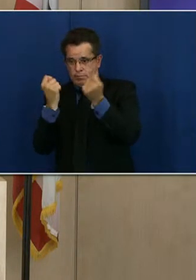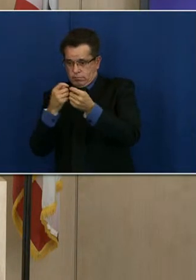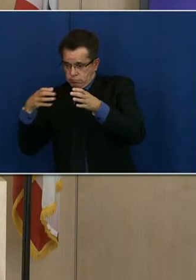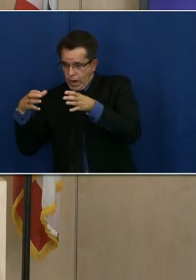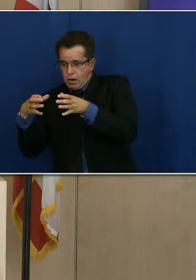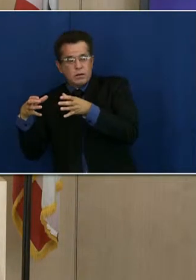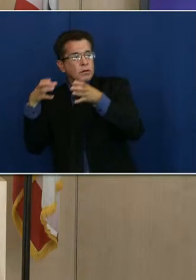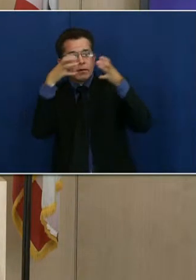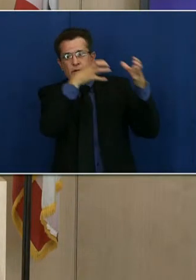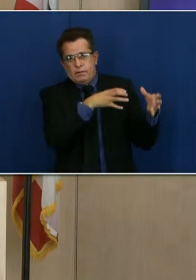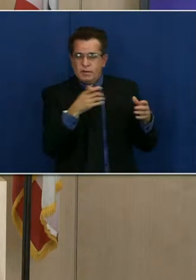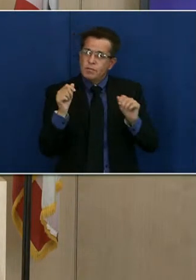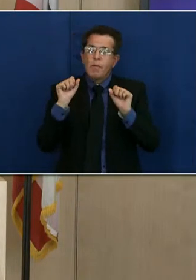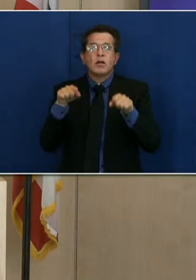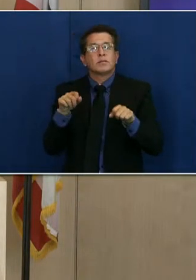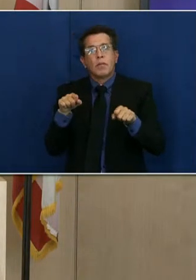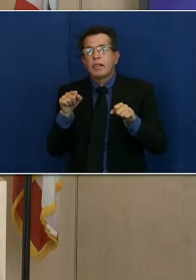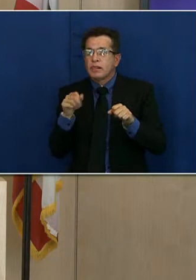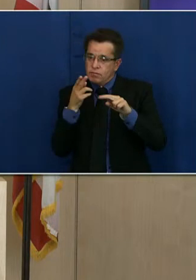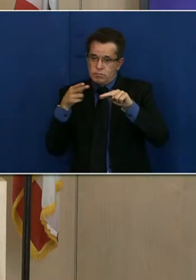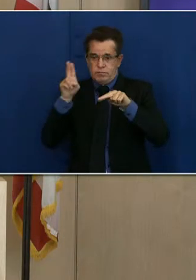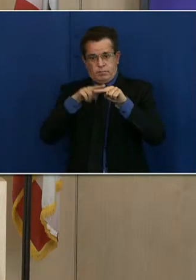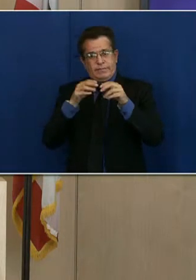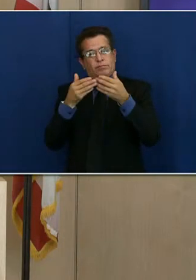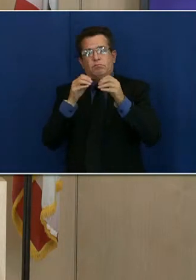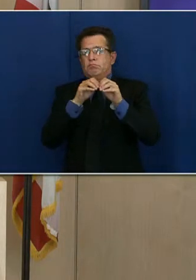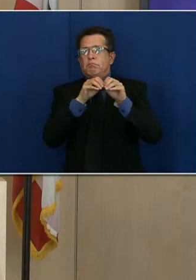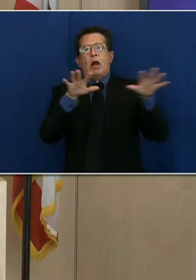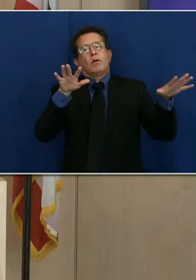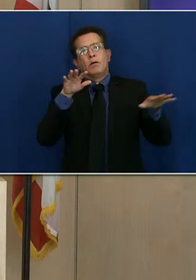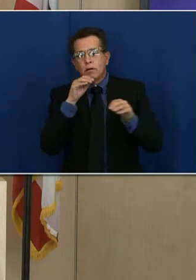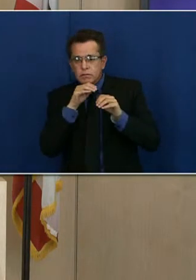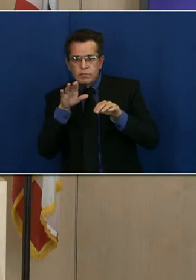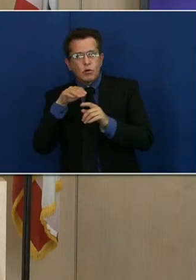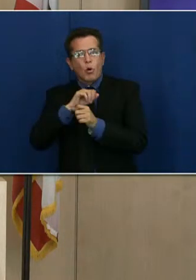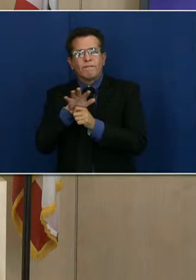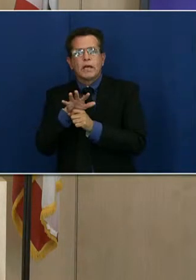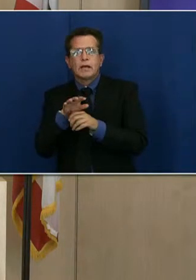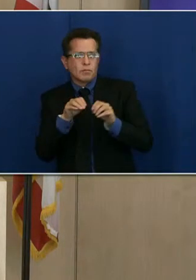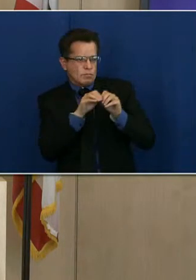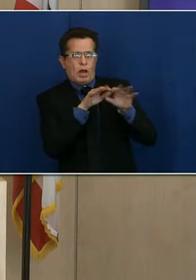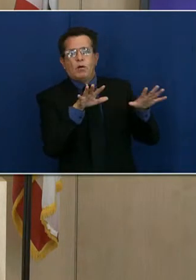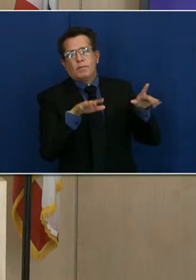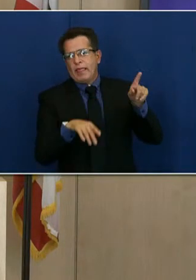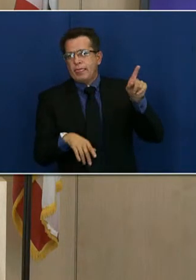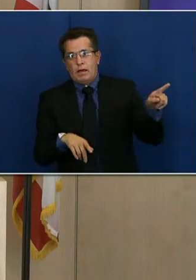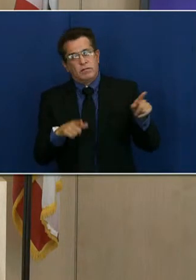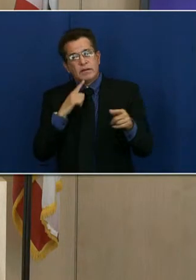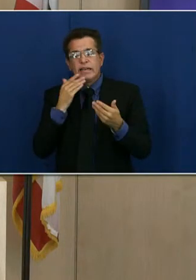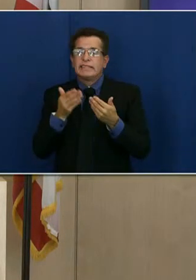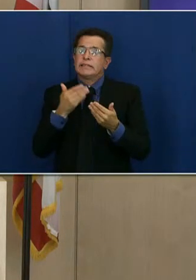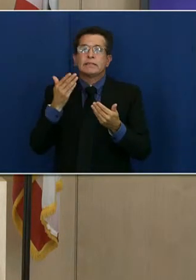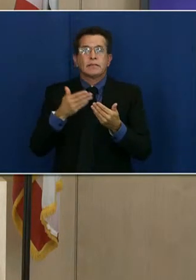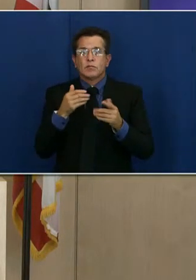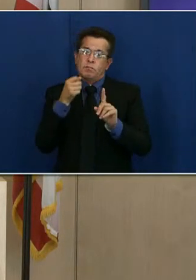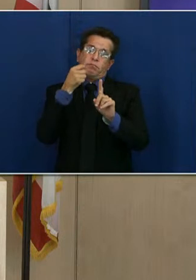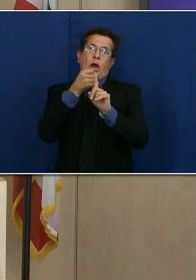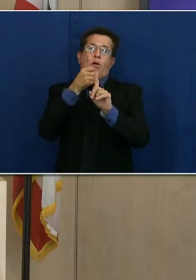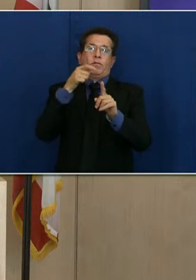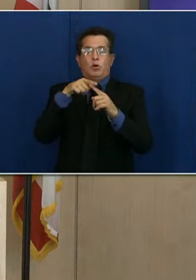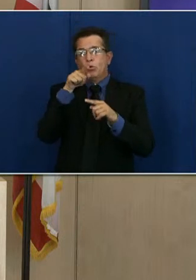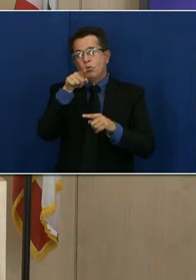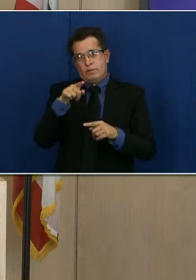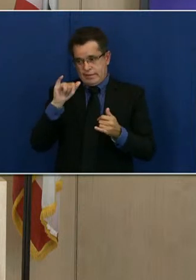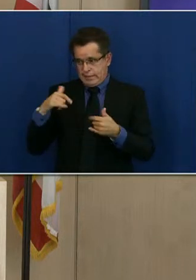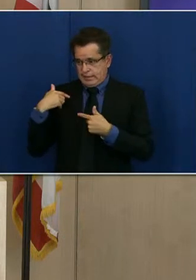the opportunity for increasing the spread of COVID-19. So we've said this since the